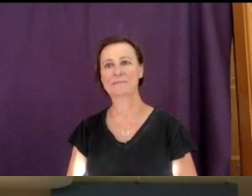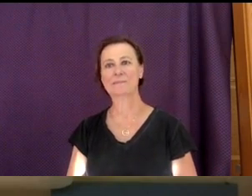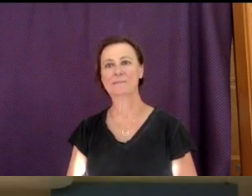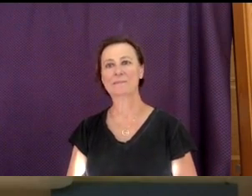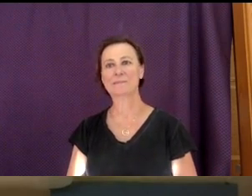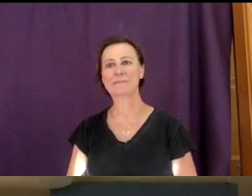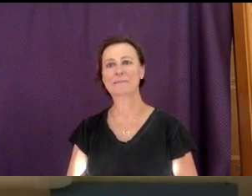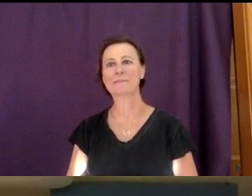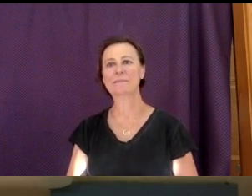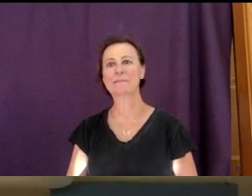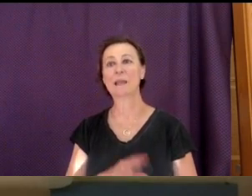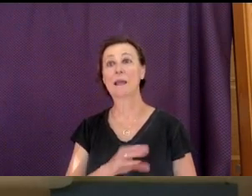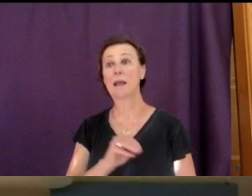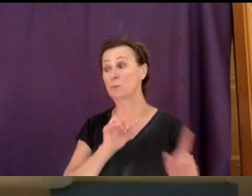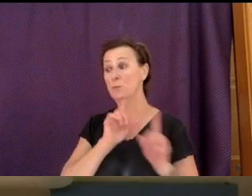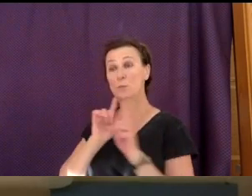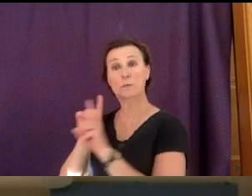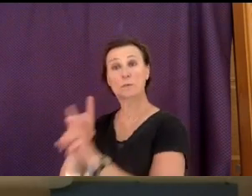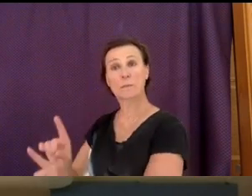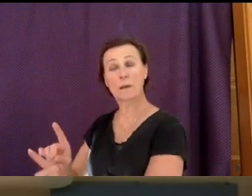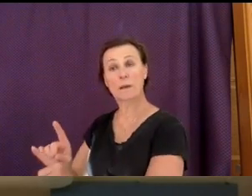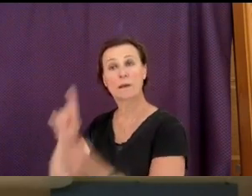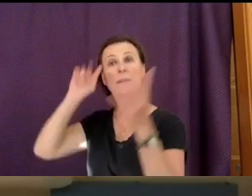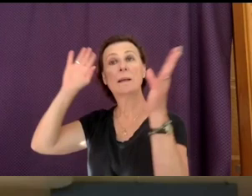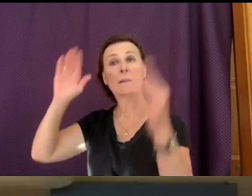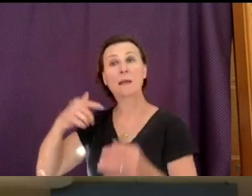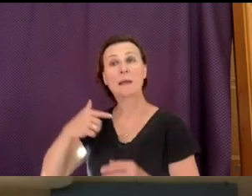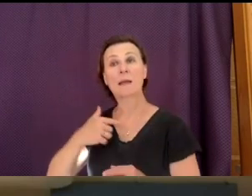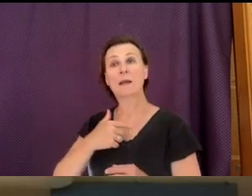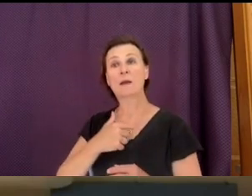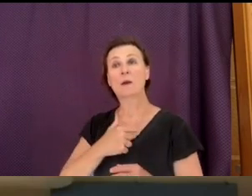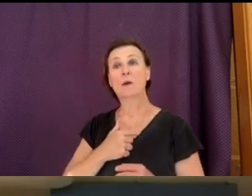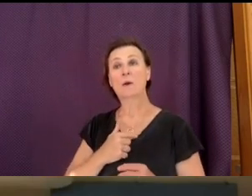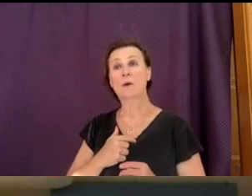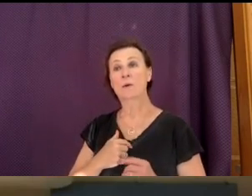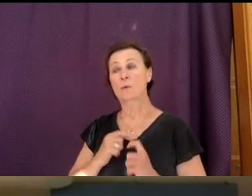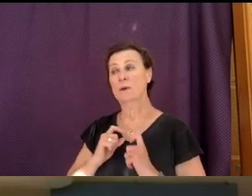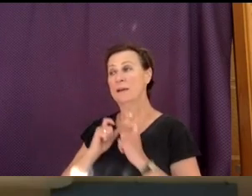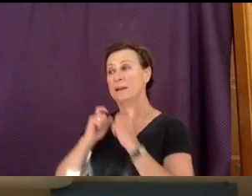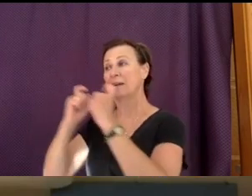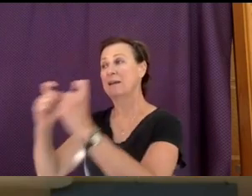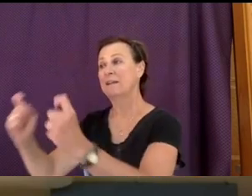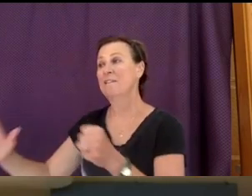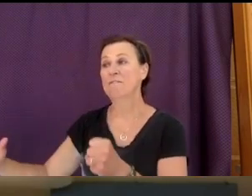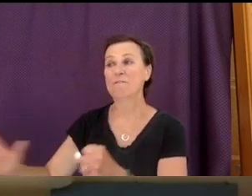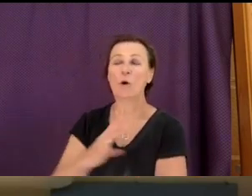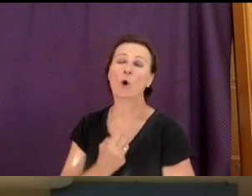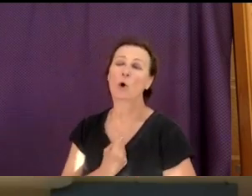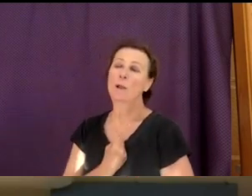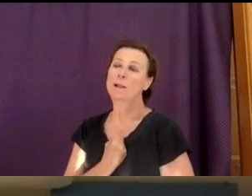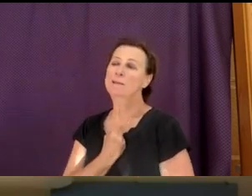And in response, may we venture the fullest expression of our being,